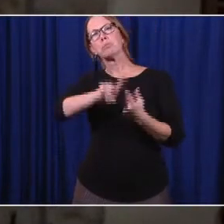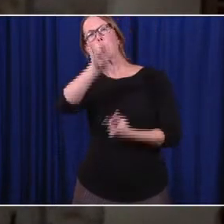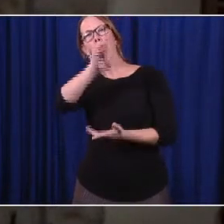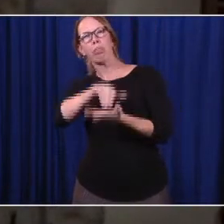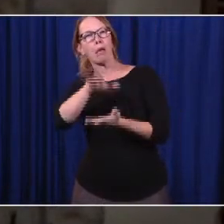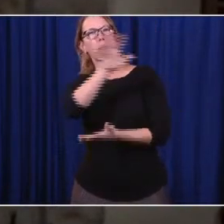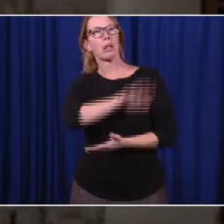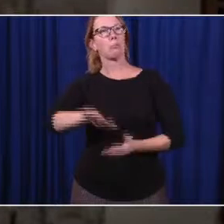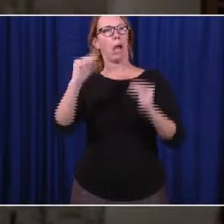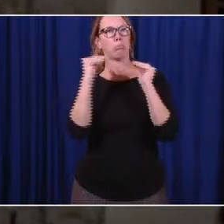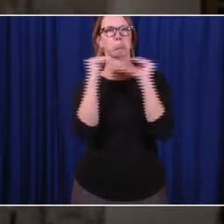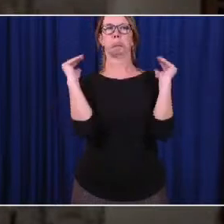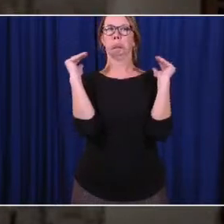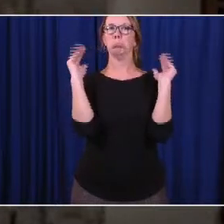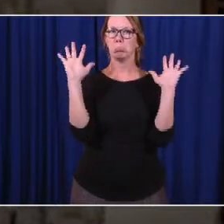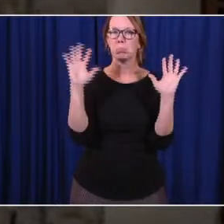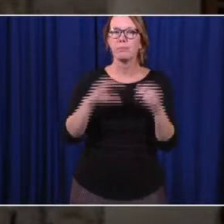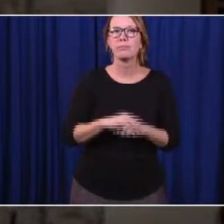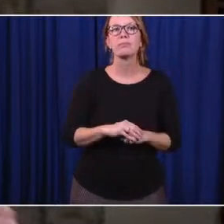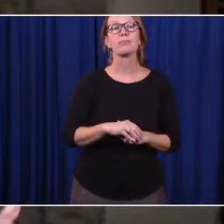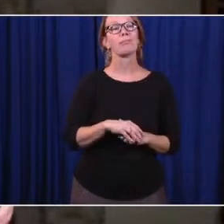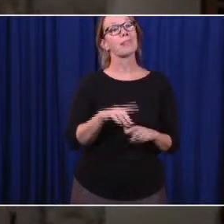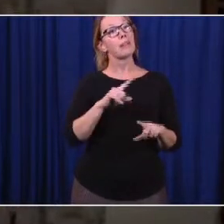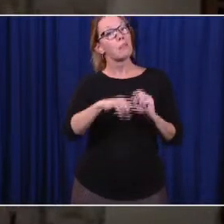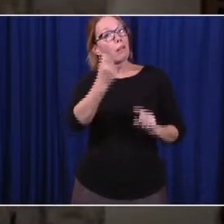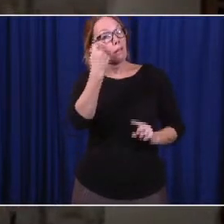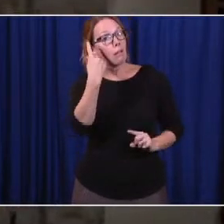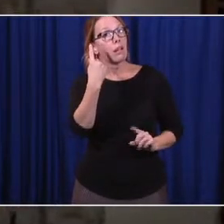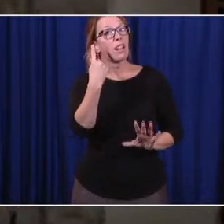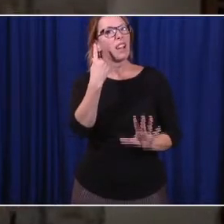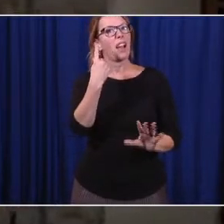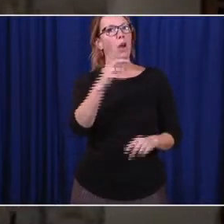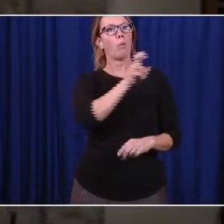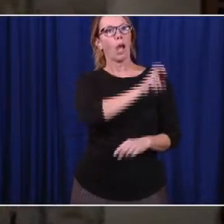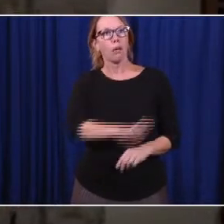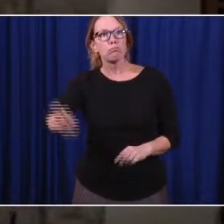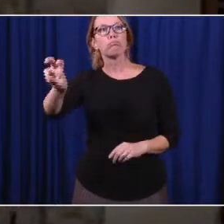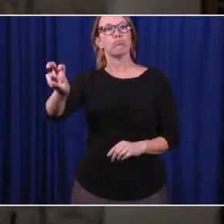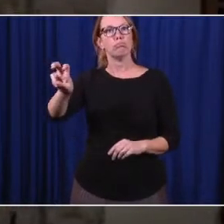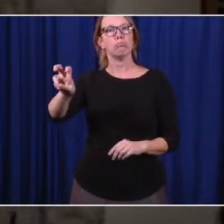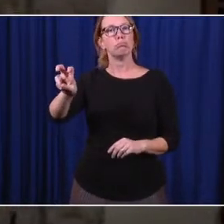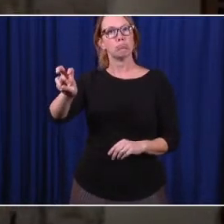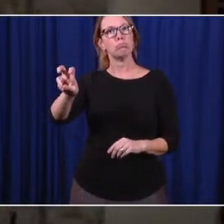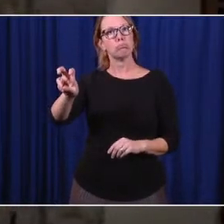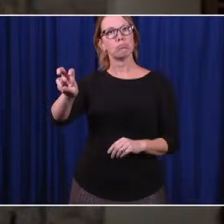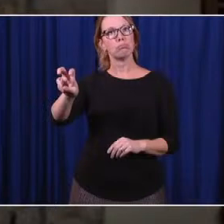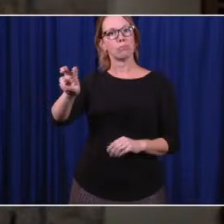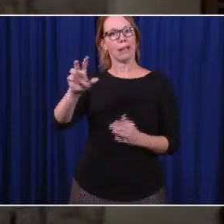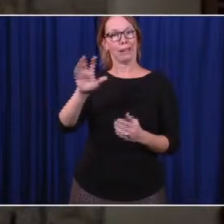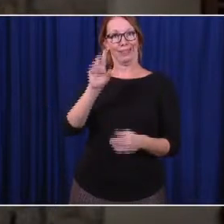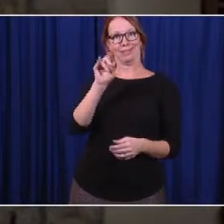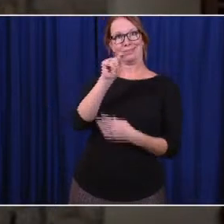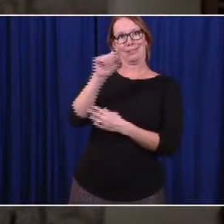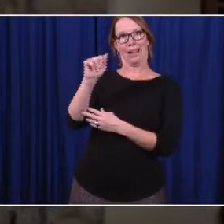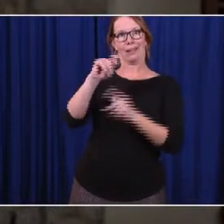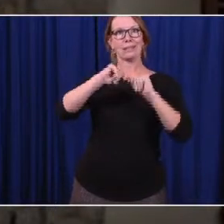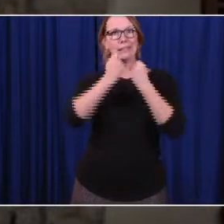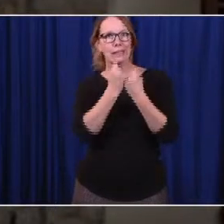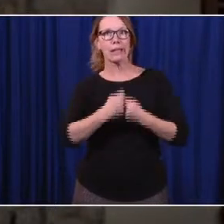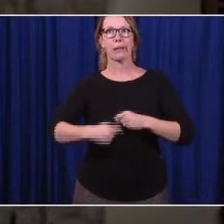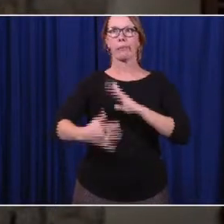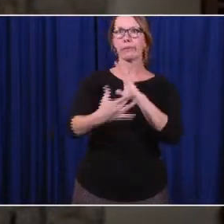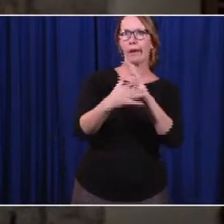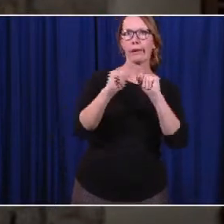too far off. But this is something that will get switched over as soon as the data team and the tech